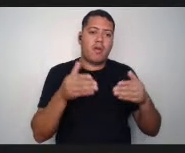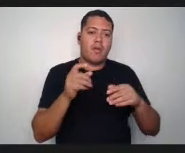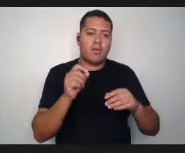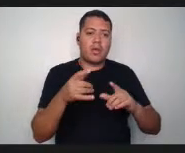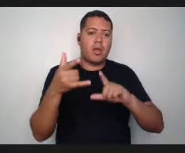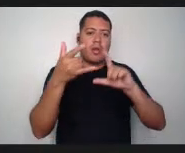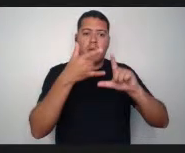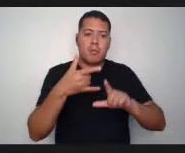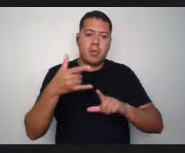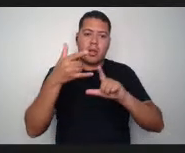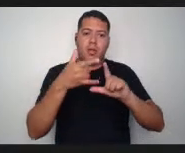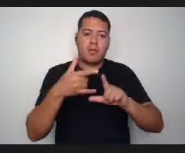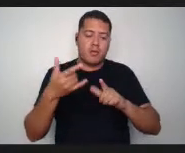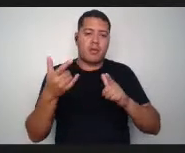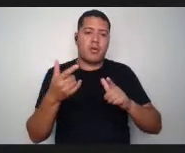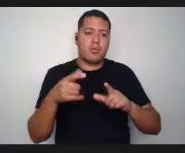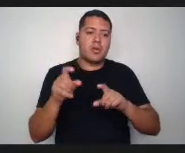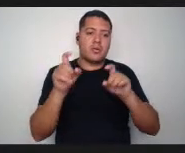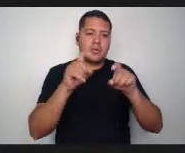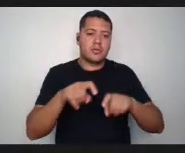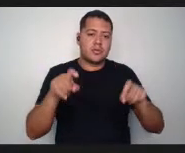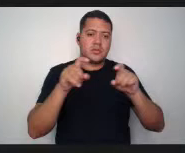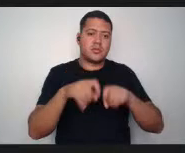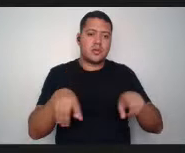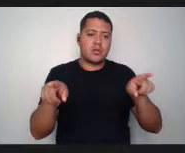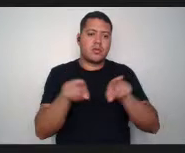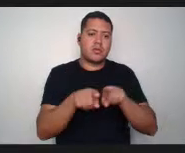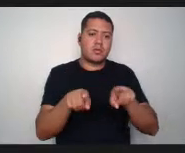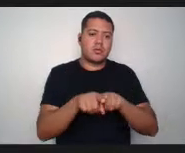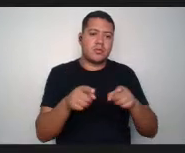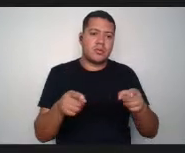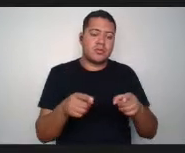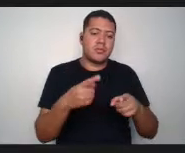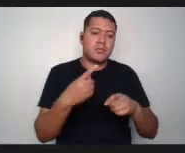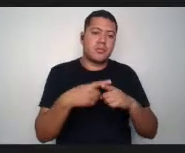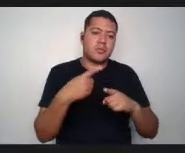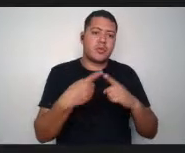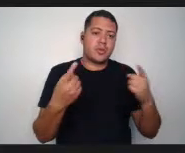at a business model of digital platforms,